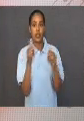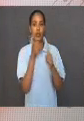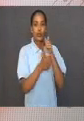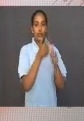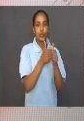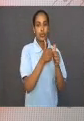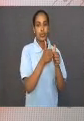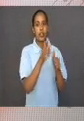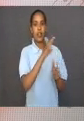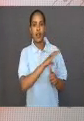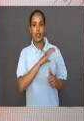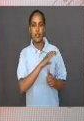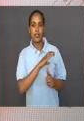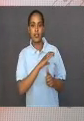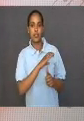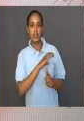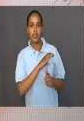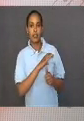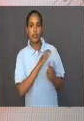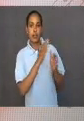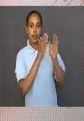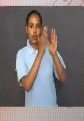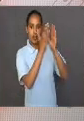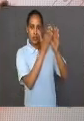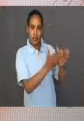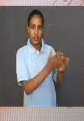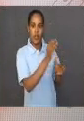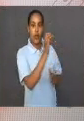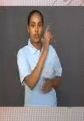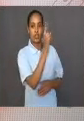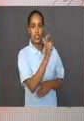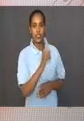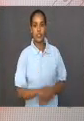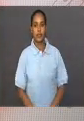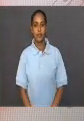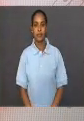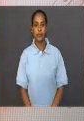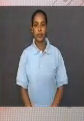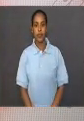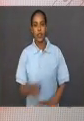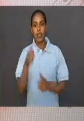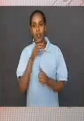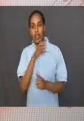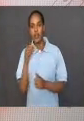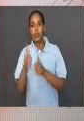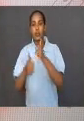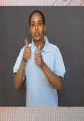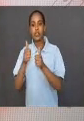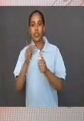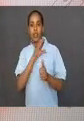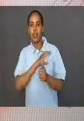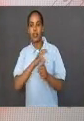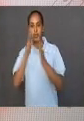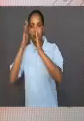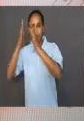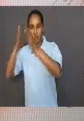which characteristics belong to oxidation and which